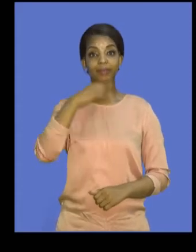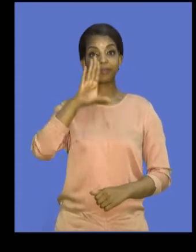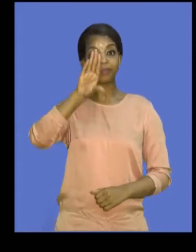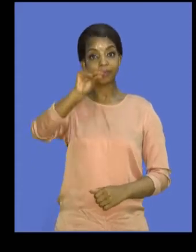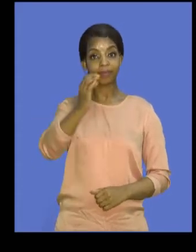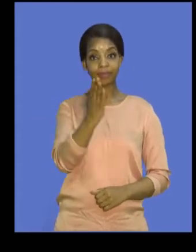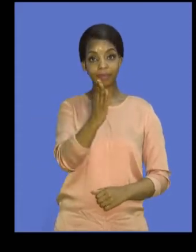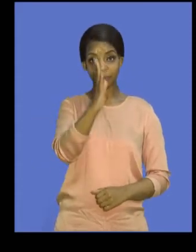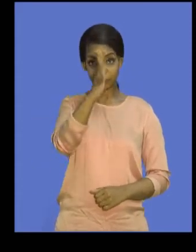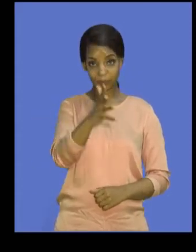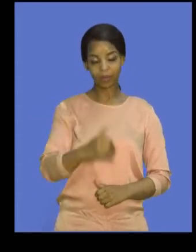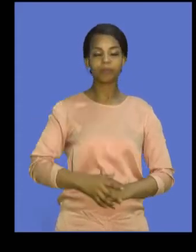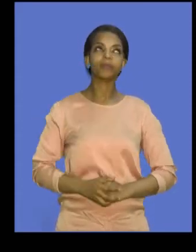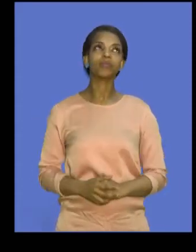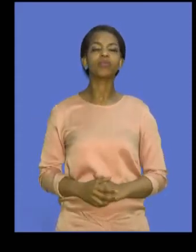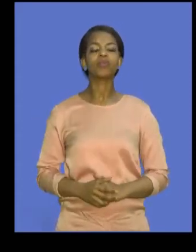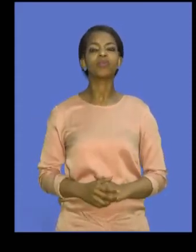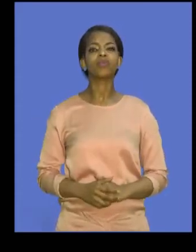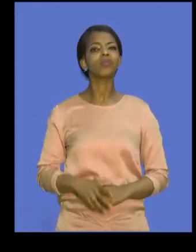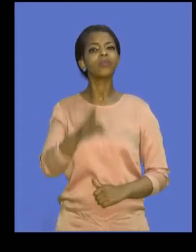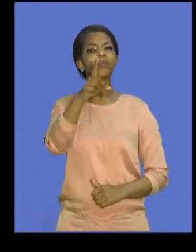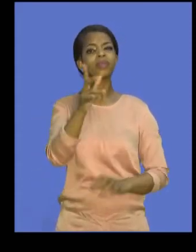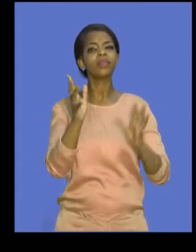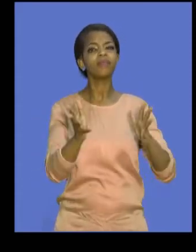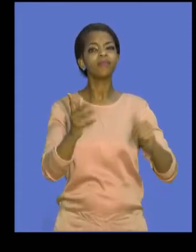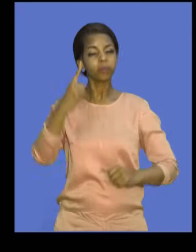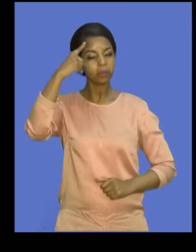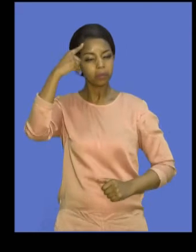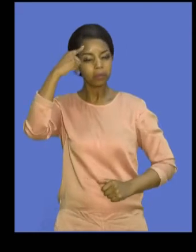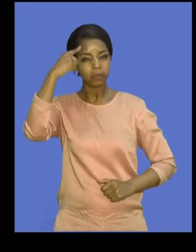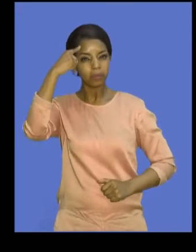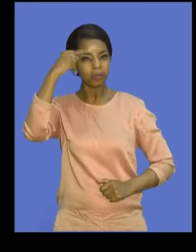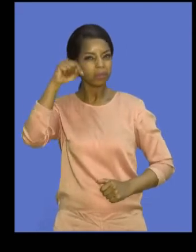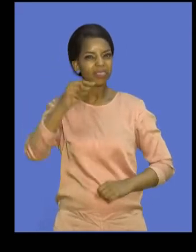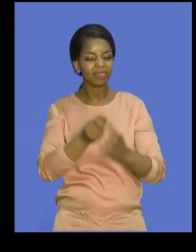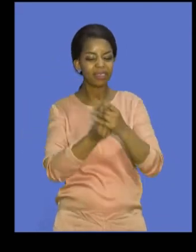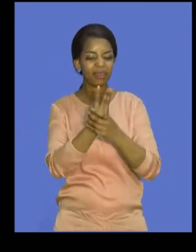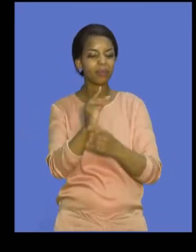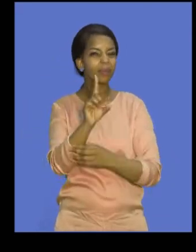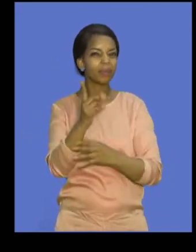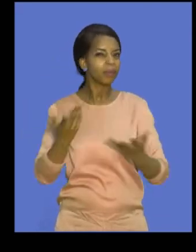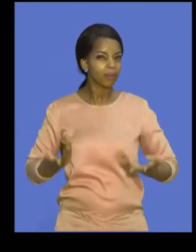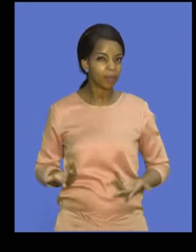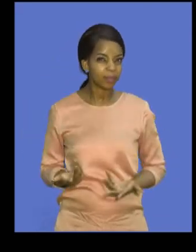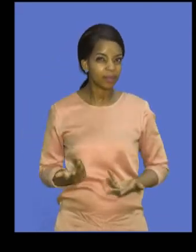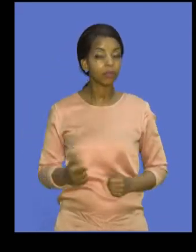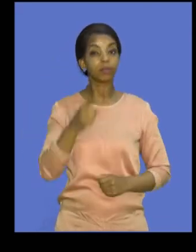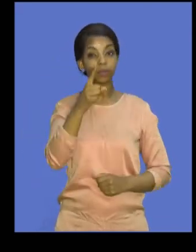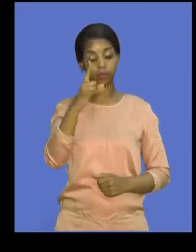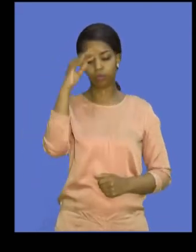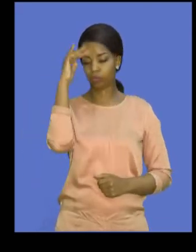you ever thought about how you would describe what growth is? So that's something just to pause and think about